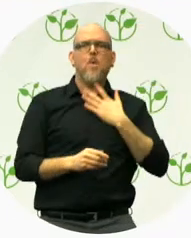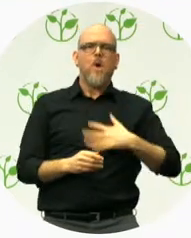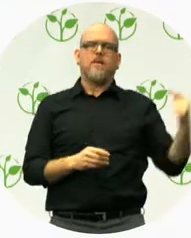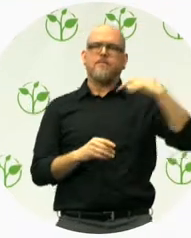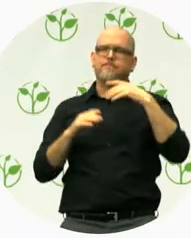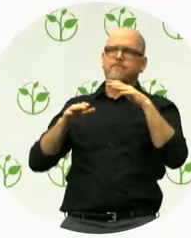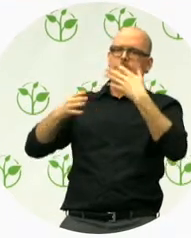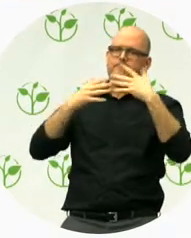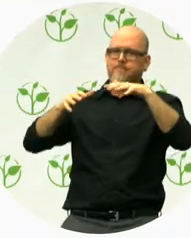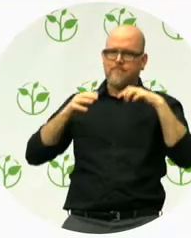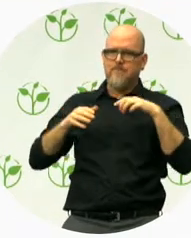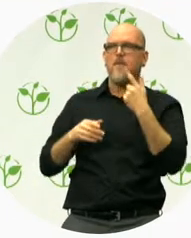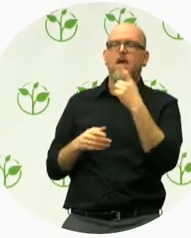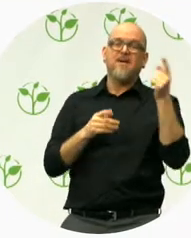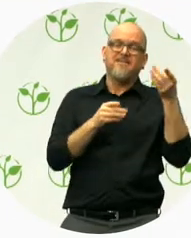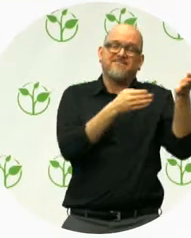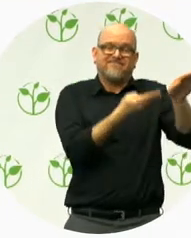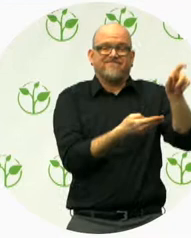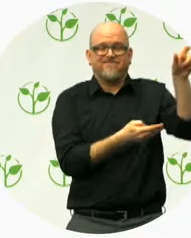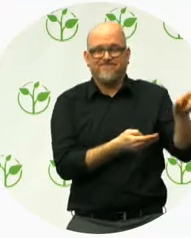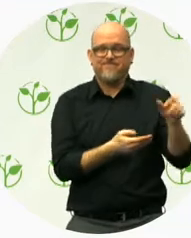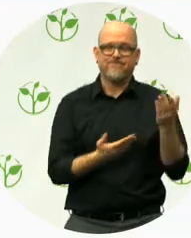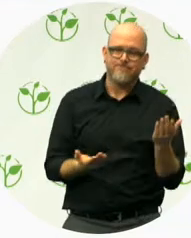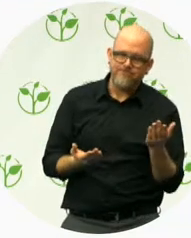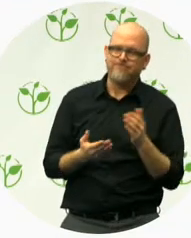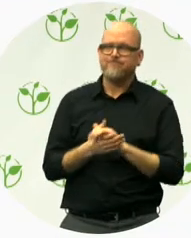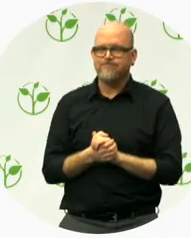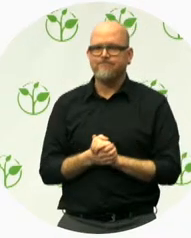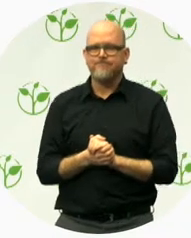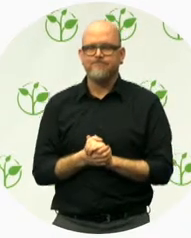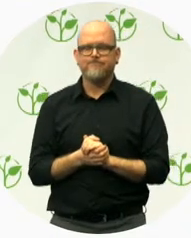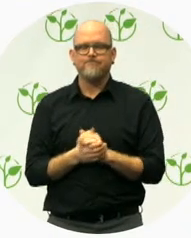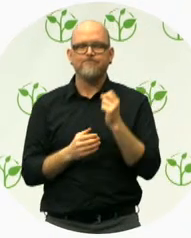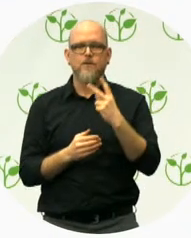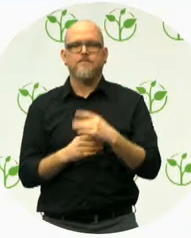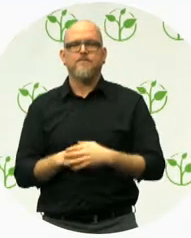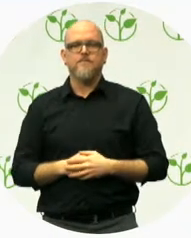Yeah, and the passing of Singarat Atana Yake from Sri Lanka,